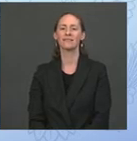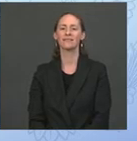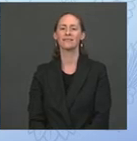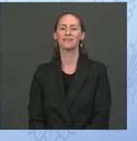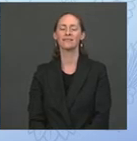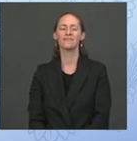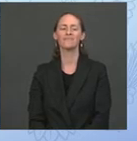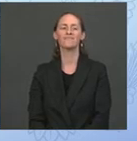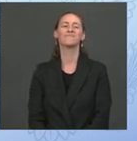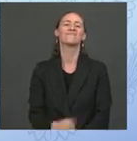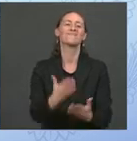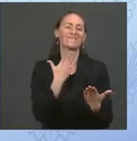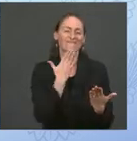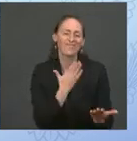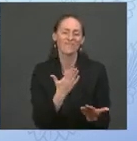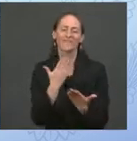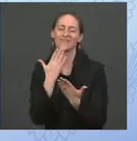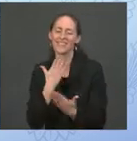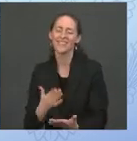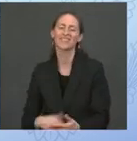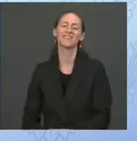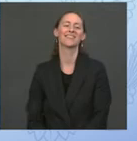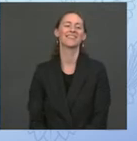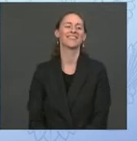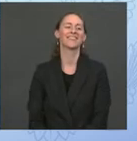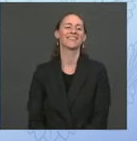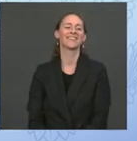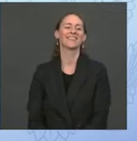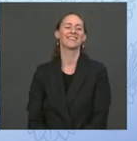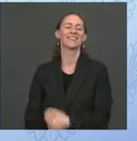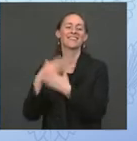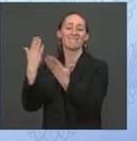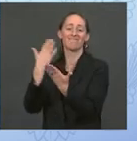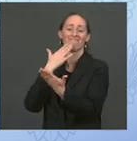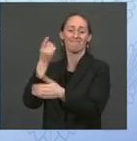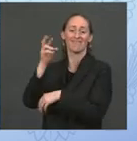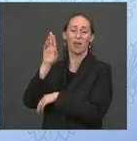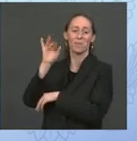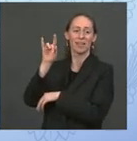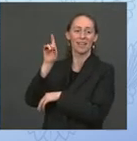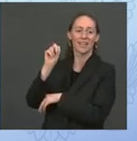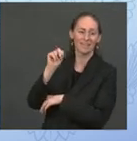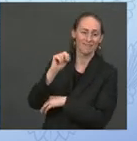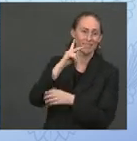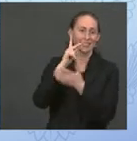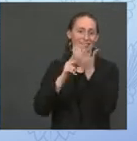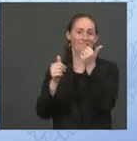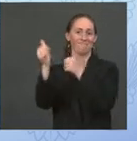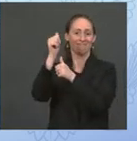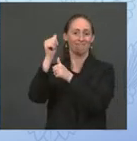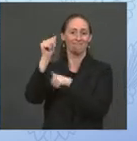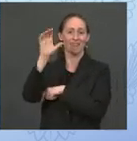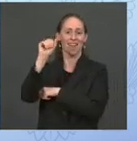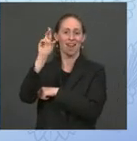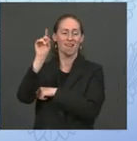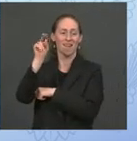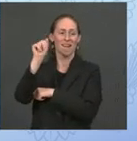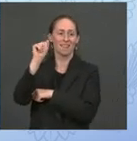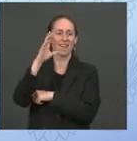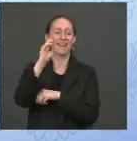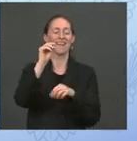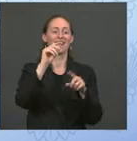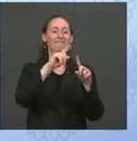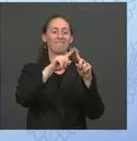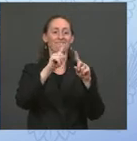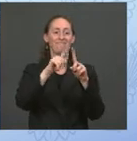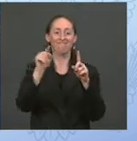Thank you so much. Dr. Biden, Secretary Cardona, other distinguished guests, I want to thank you for